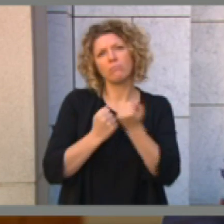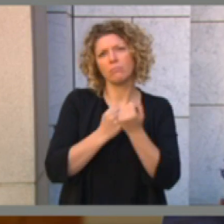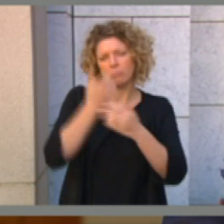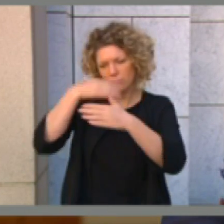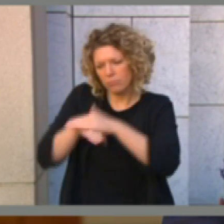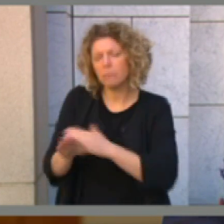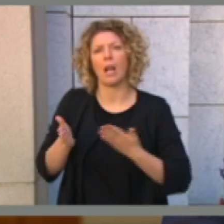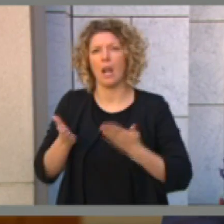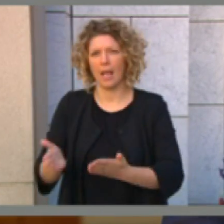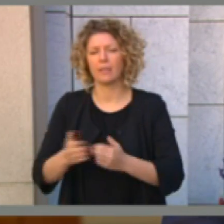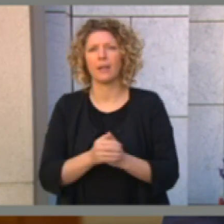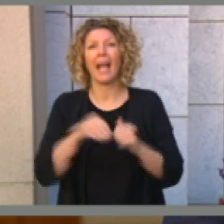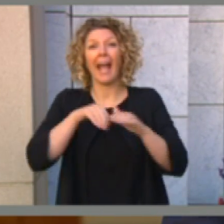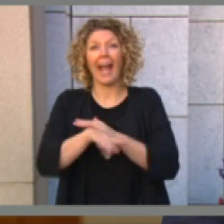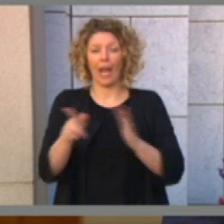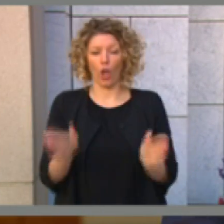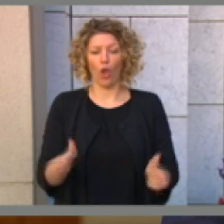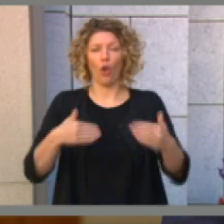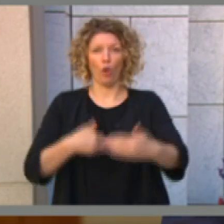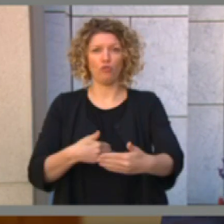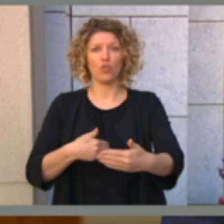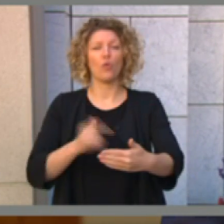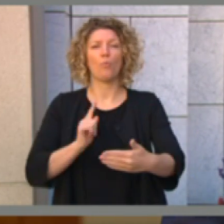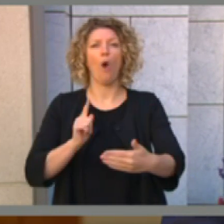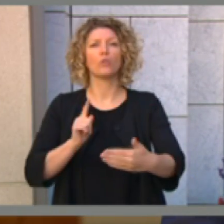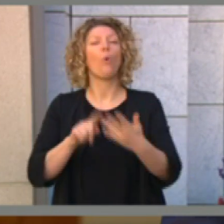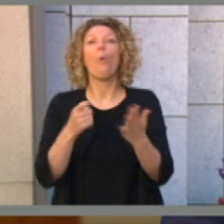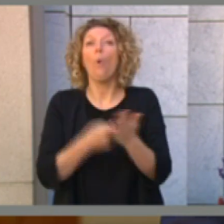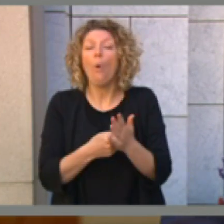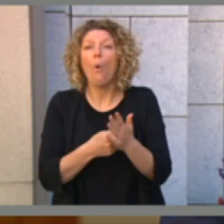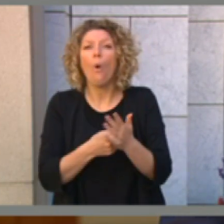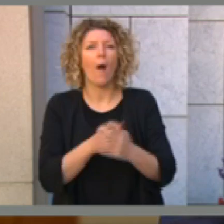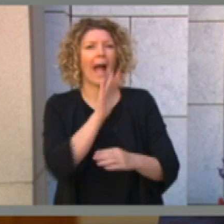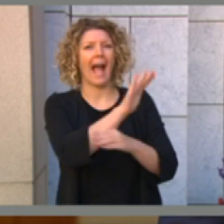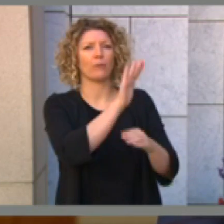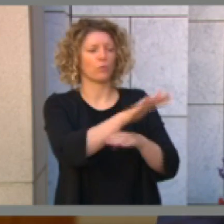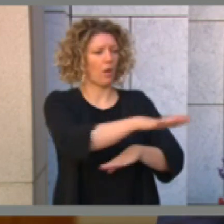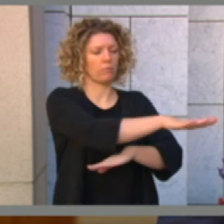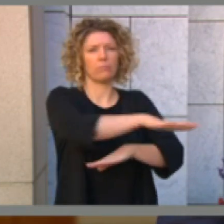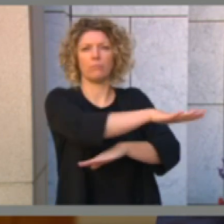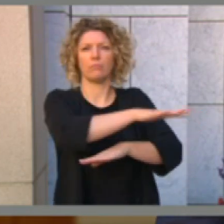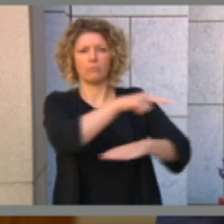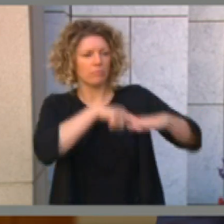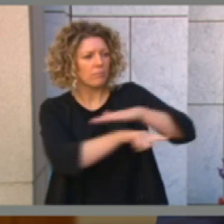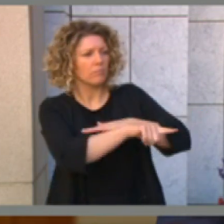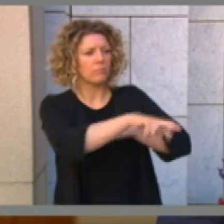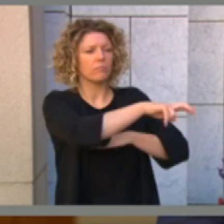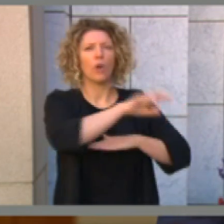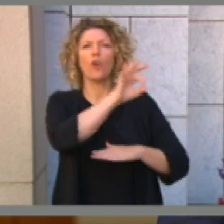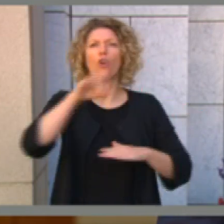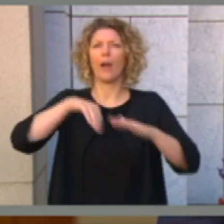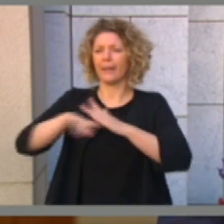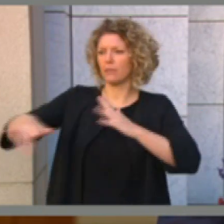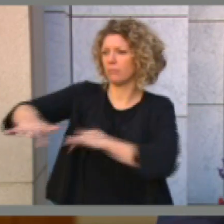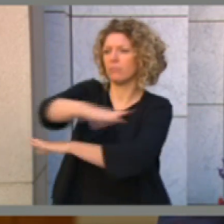should be conducted in a resident's room, outdoors, or in a specific area designated by the facility, rather than communal areas where